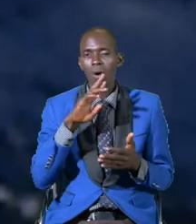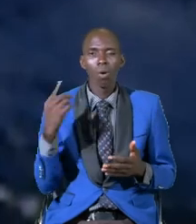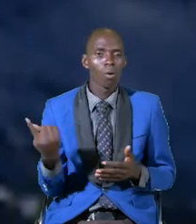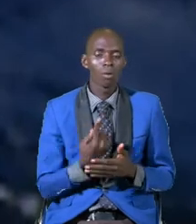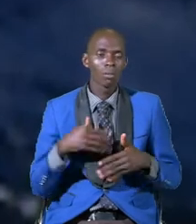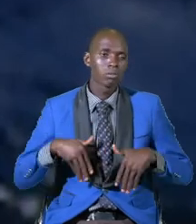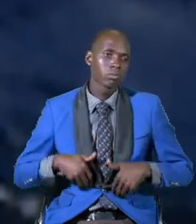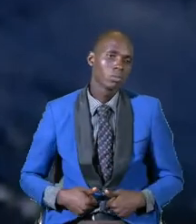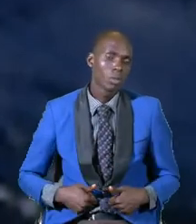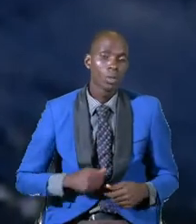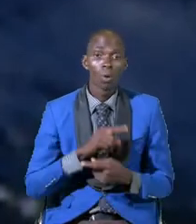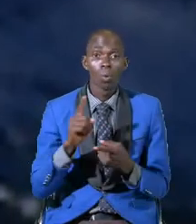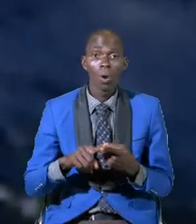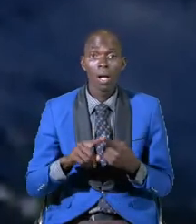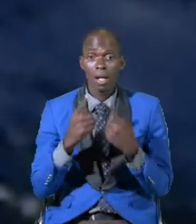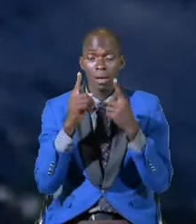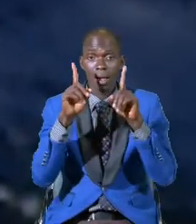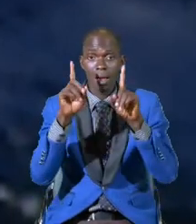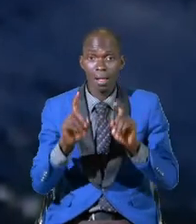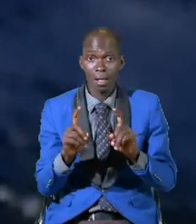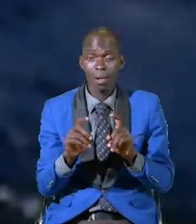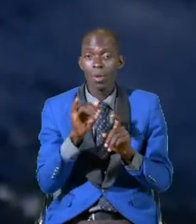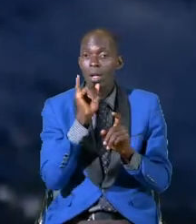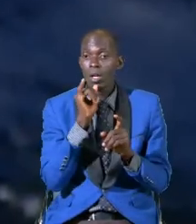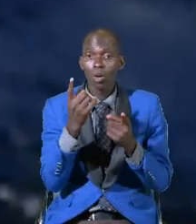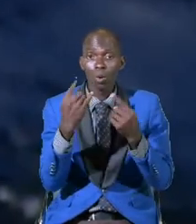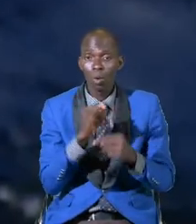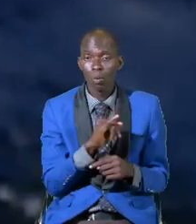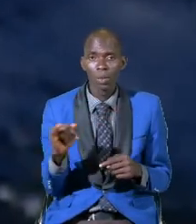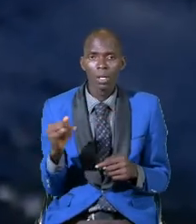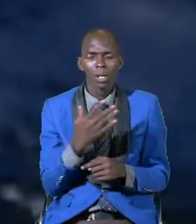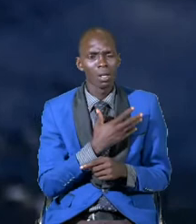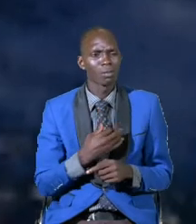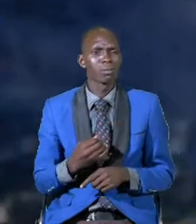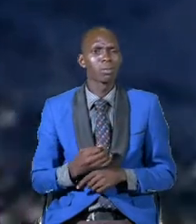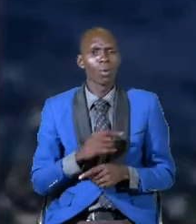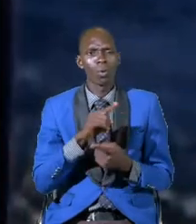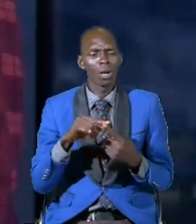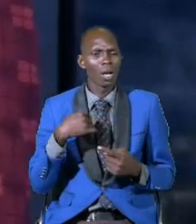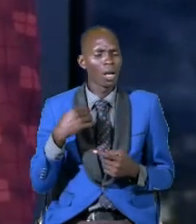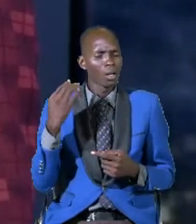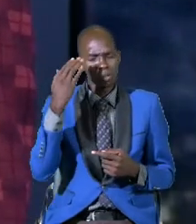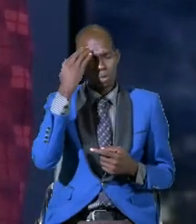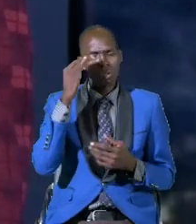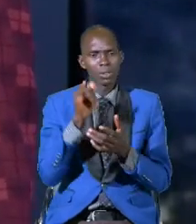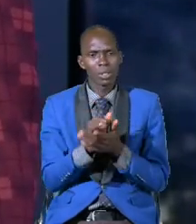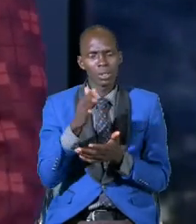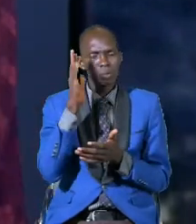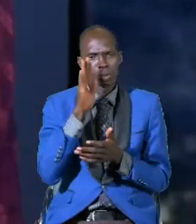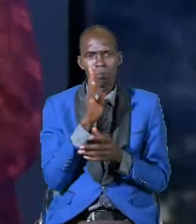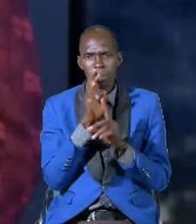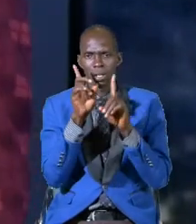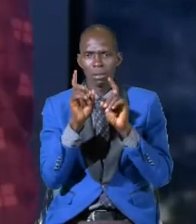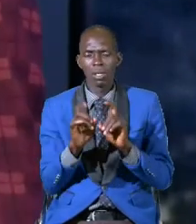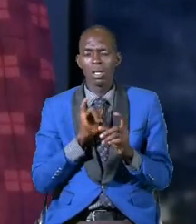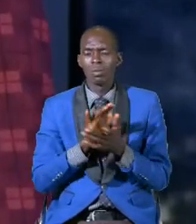when the exam is coming, I think of the exam, I get sick. And when a new opportunity comes,